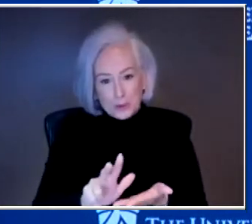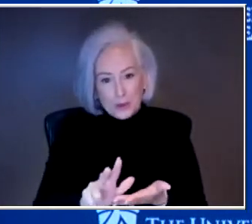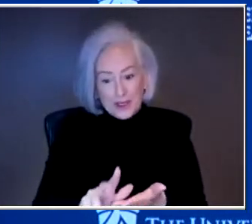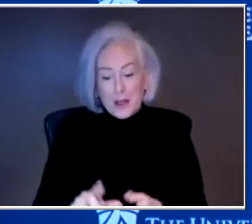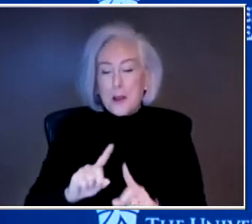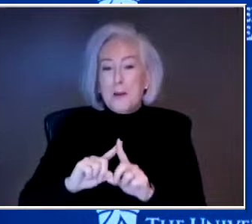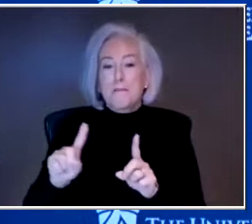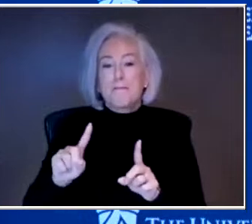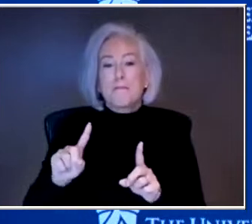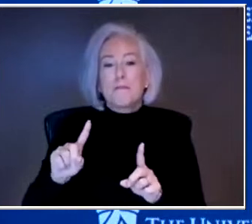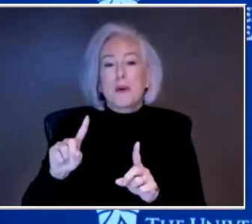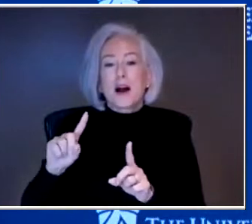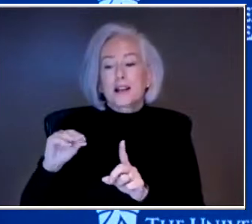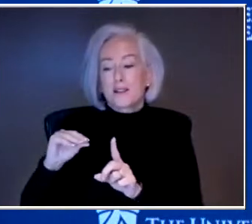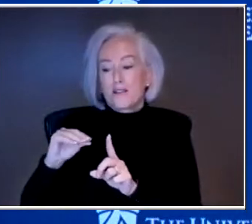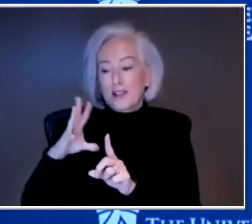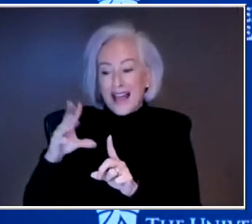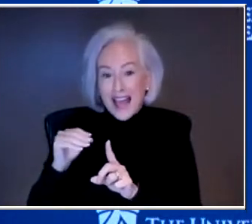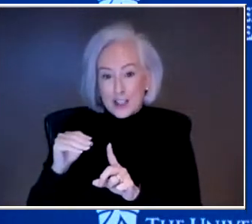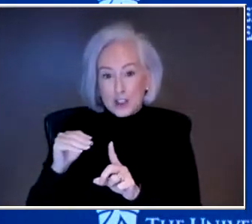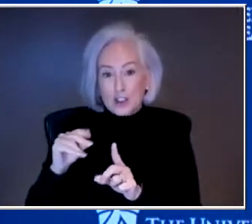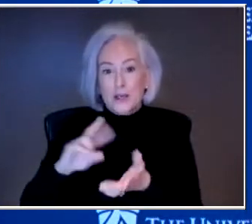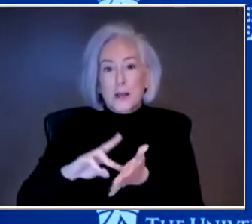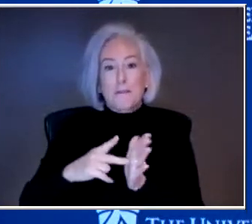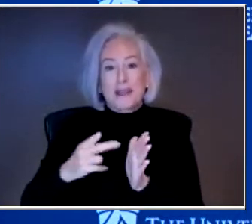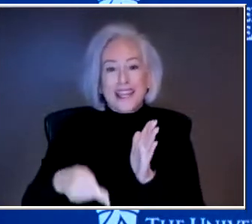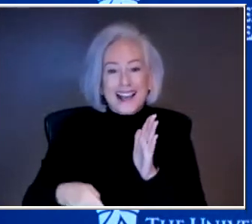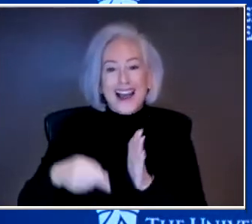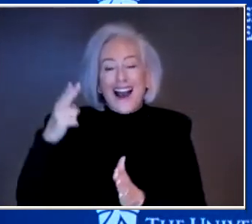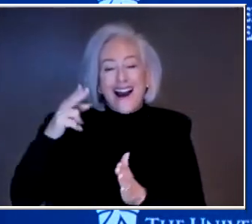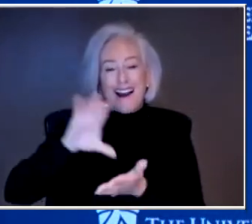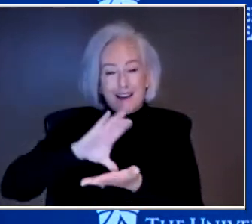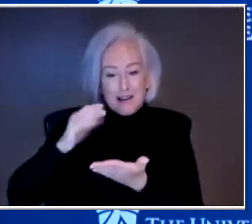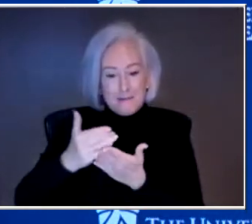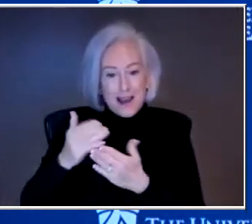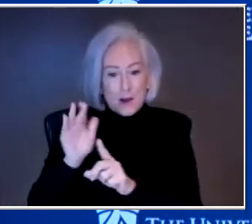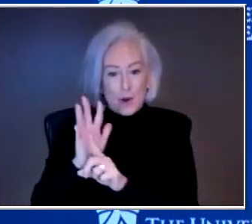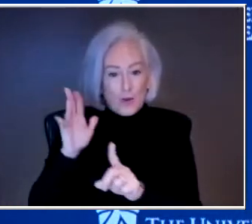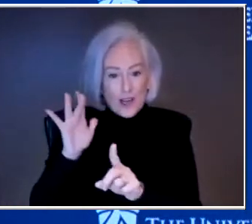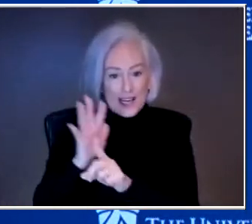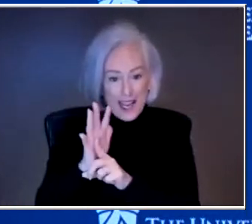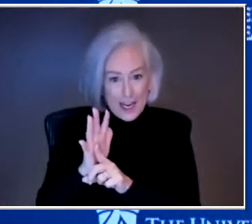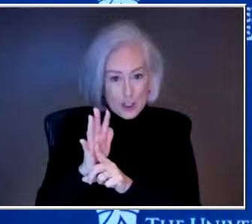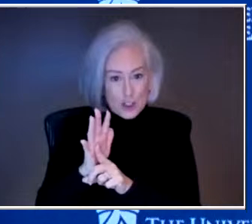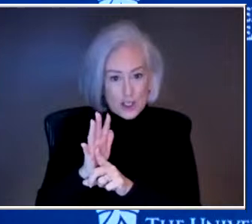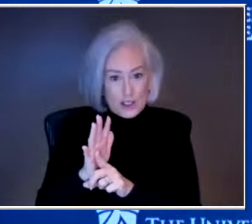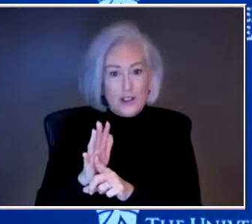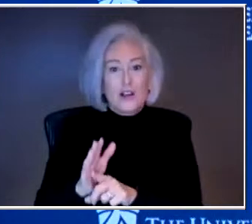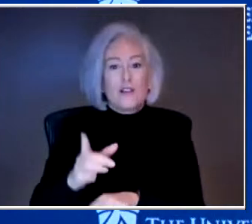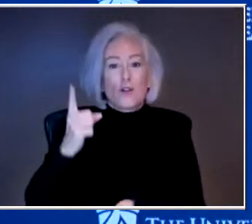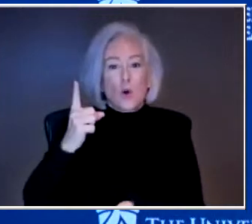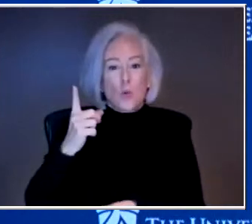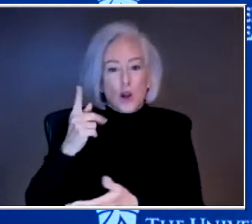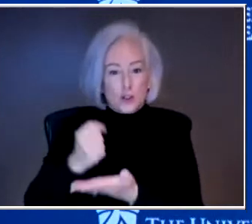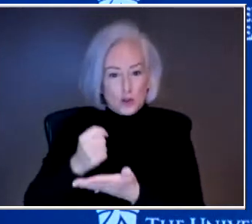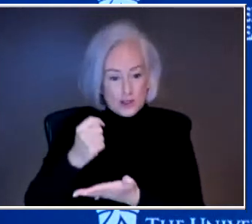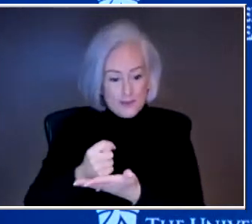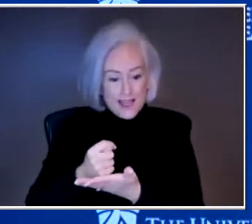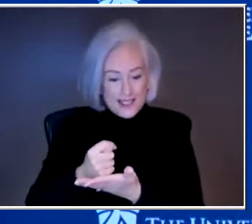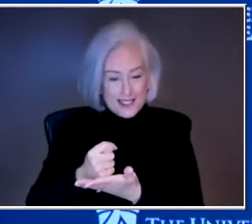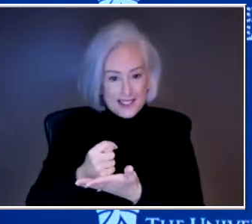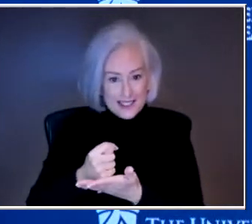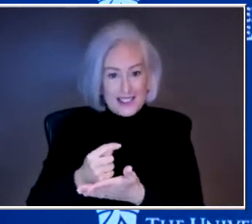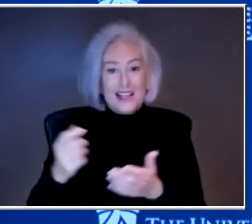the goal is to use much higher doses of radiation, usually in fewer or even a single treatment, and the entire dose is delivered in a very